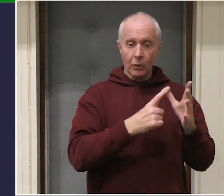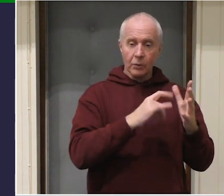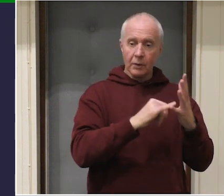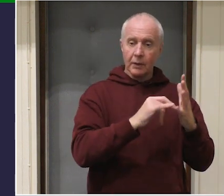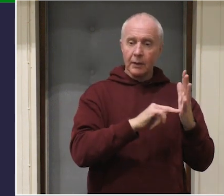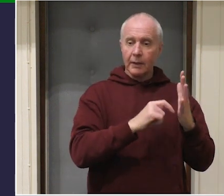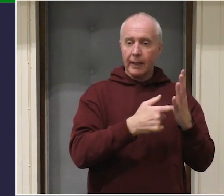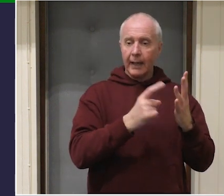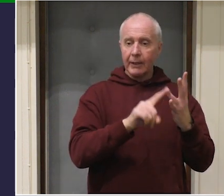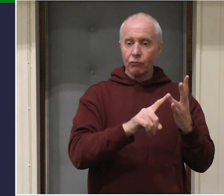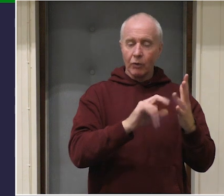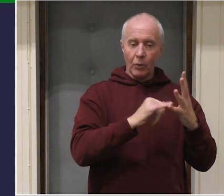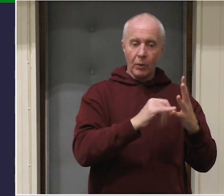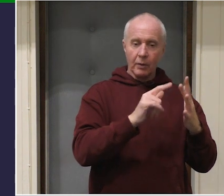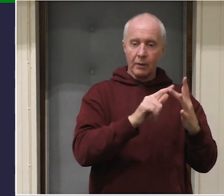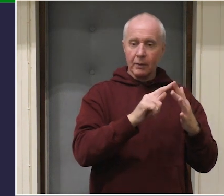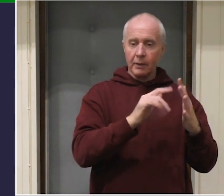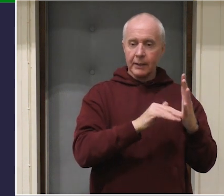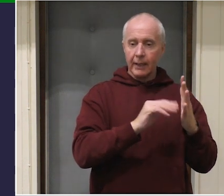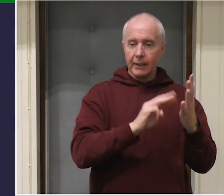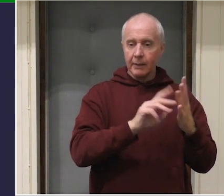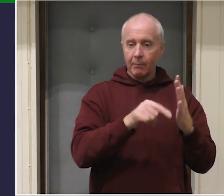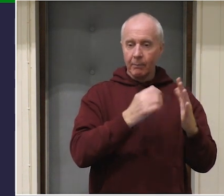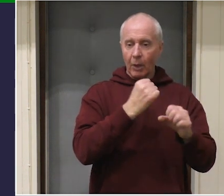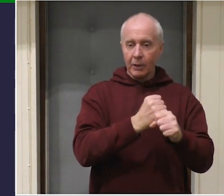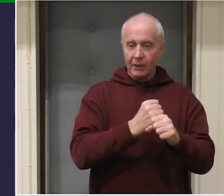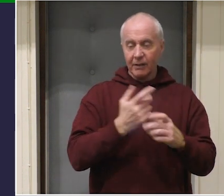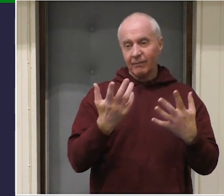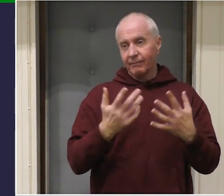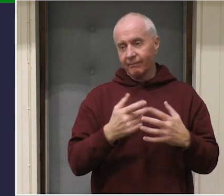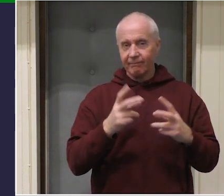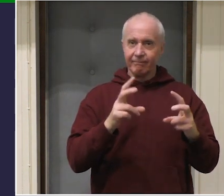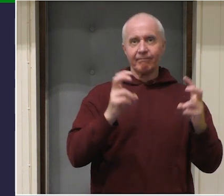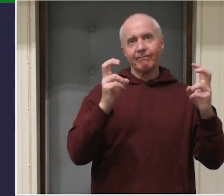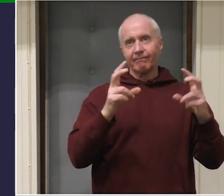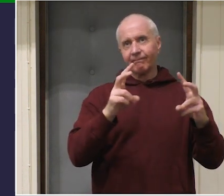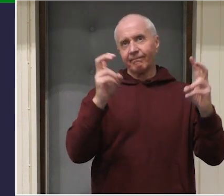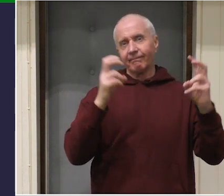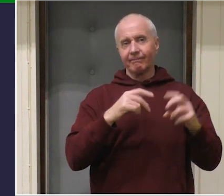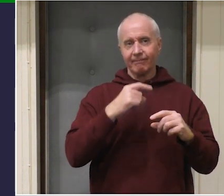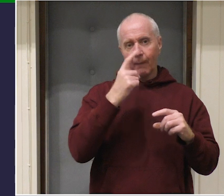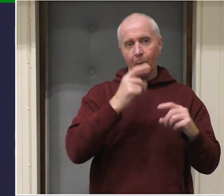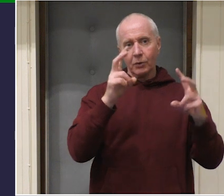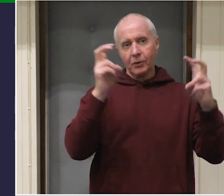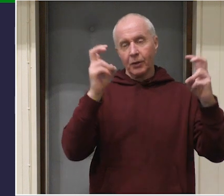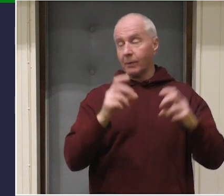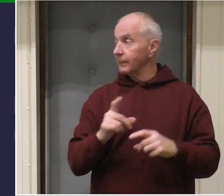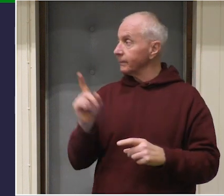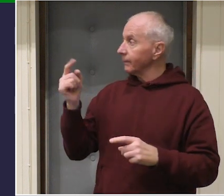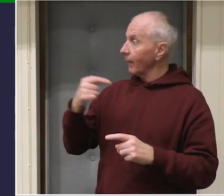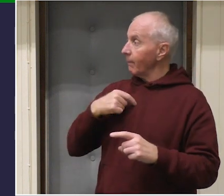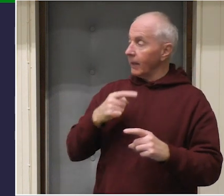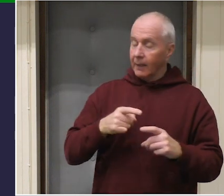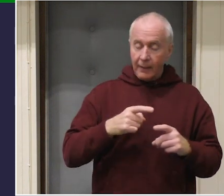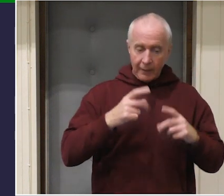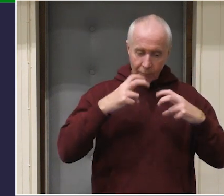astroseismology because it sounds fancier, and fancier means grant income. So we call it astroseismology, and what I intend to do is measure the masses